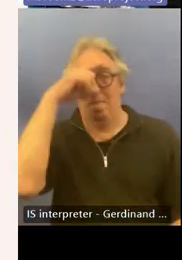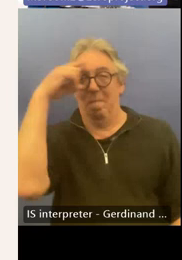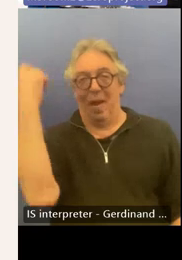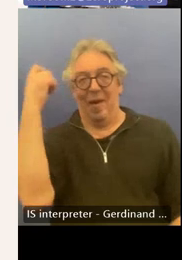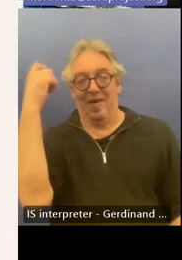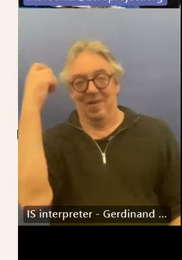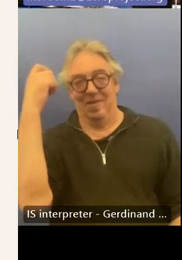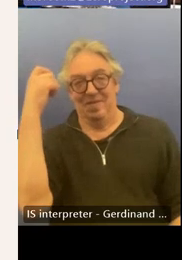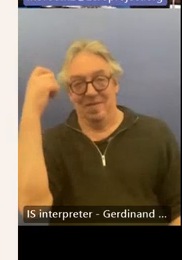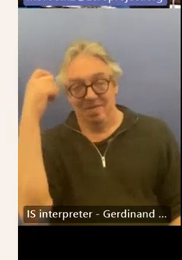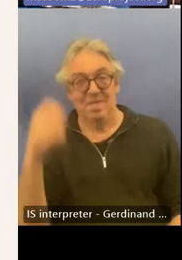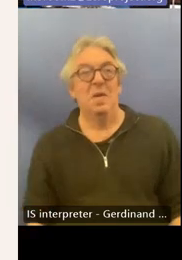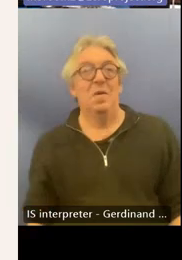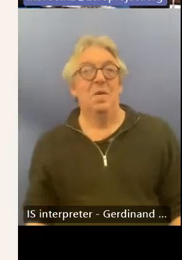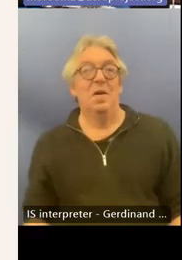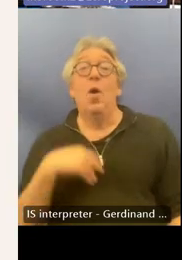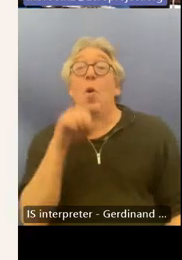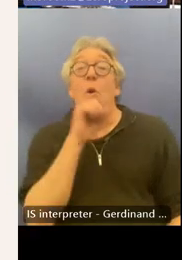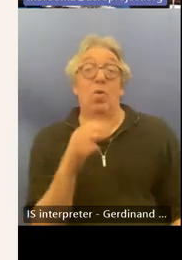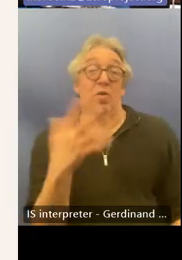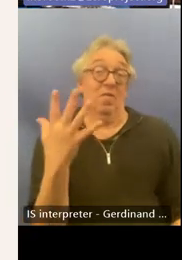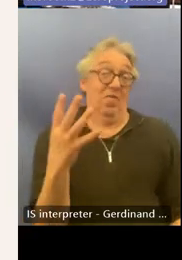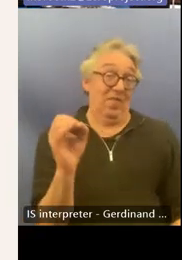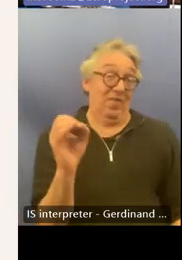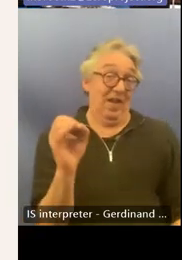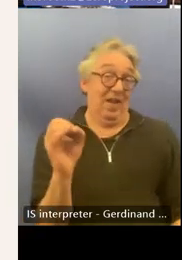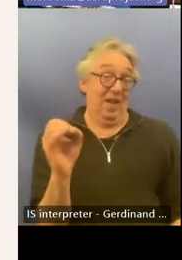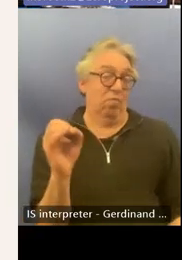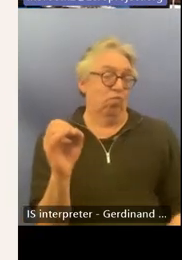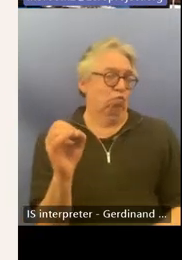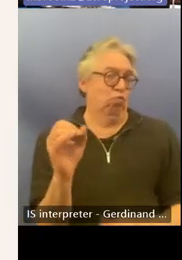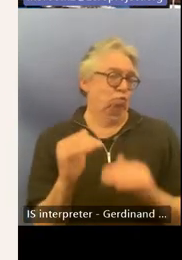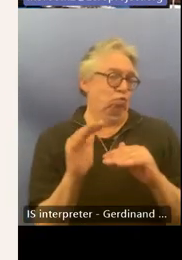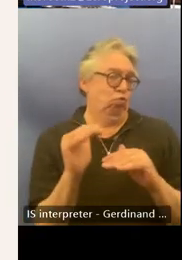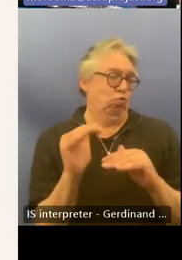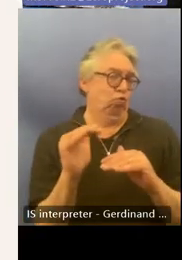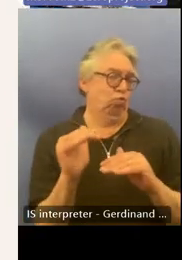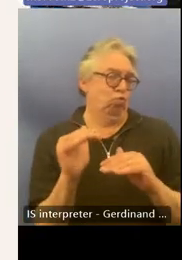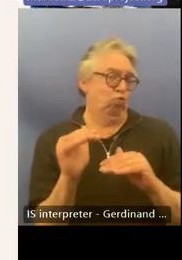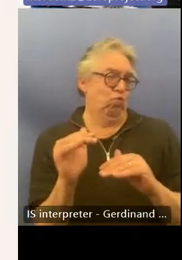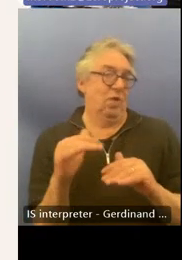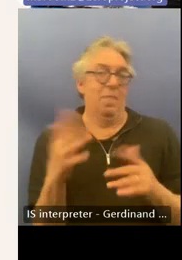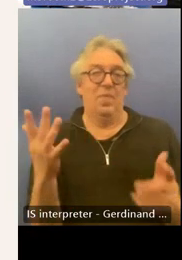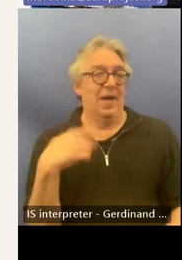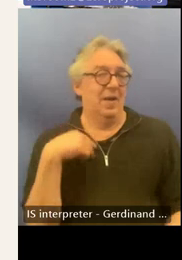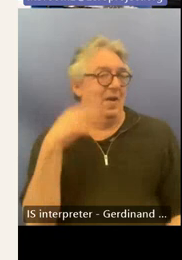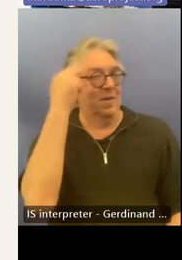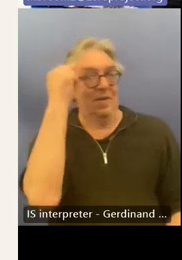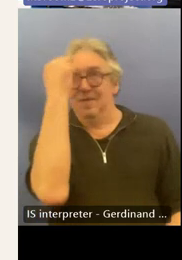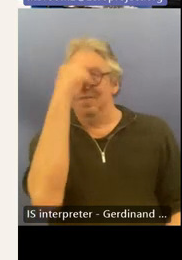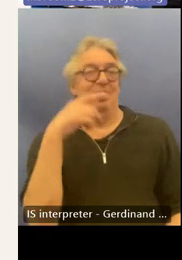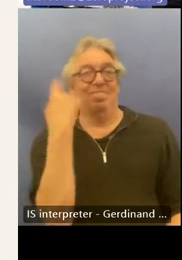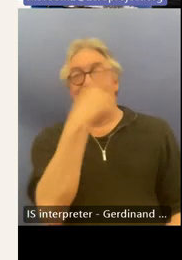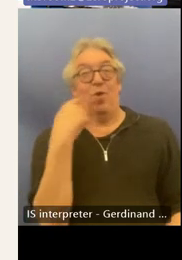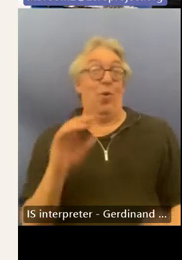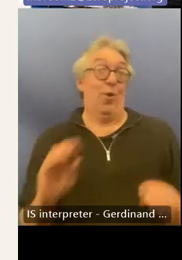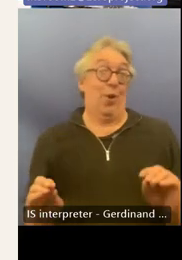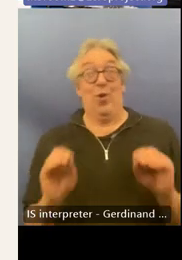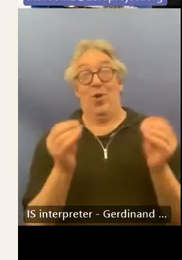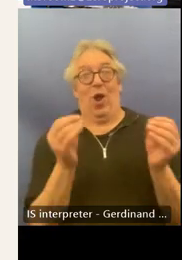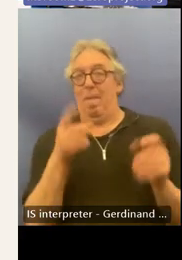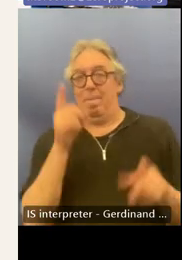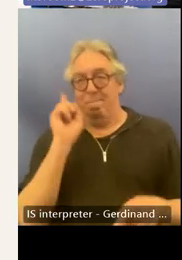because I'm 50, early 50. So thereby I make myself young, so I have to dye